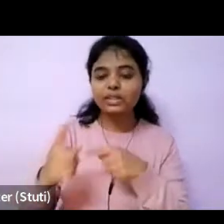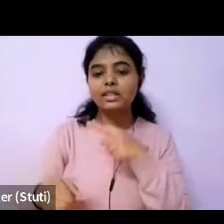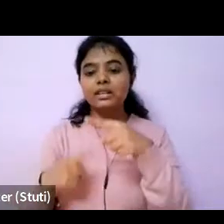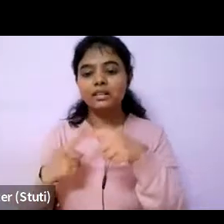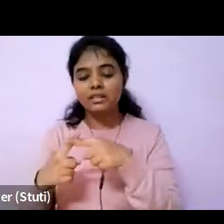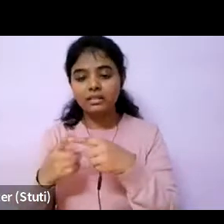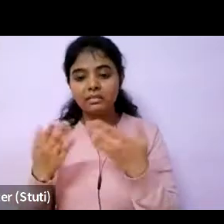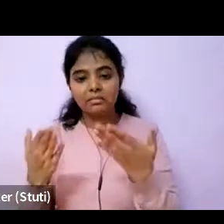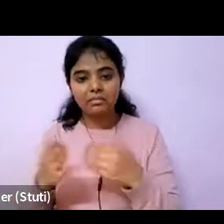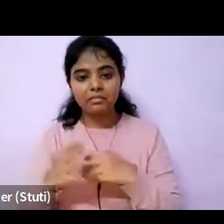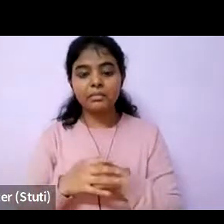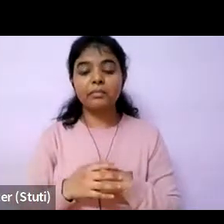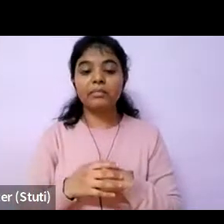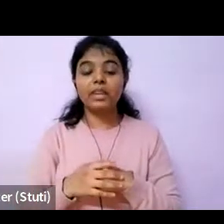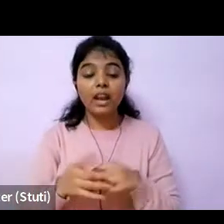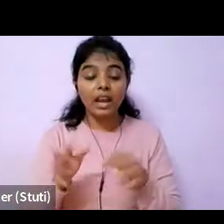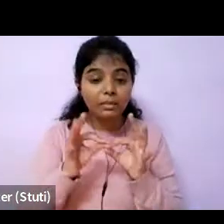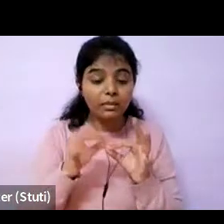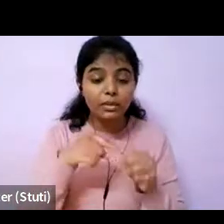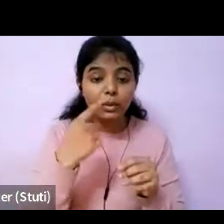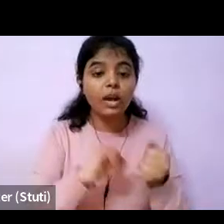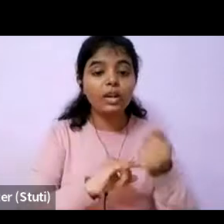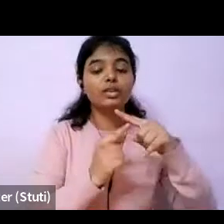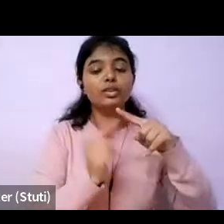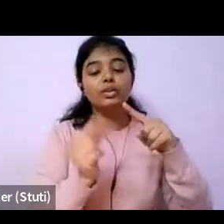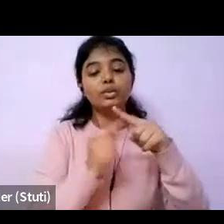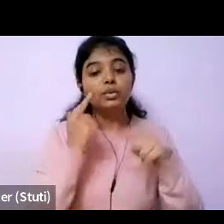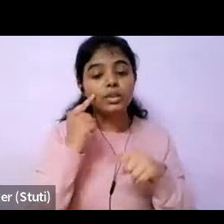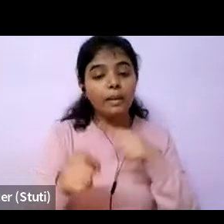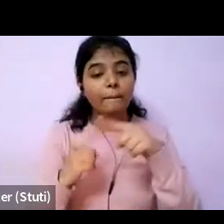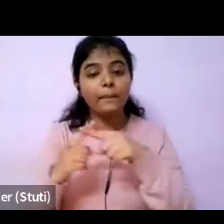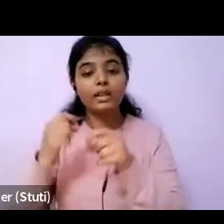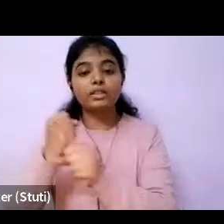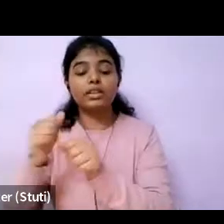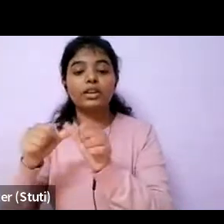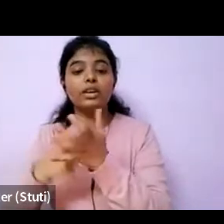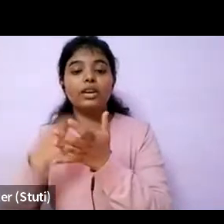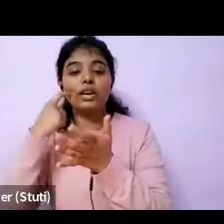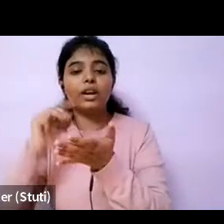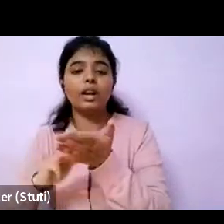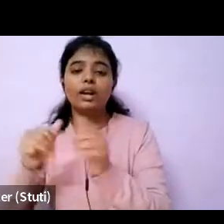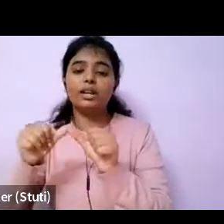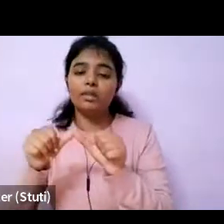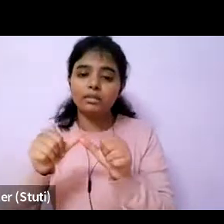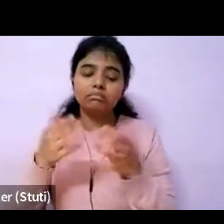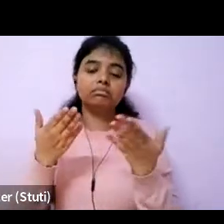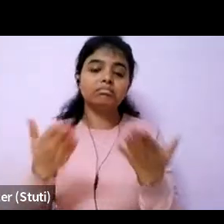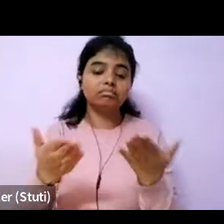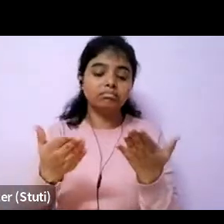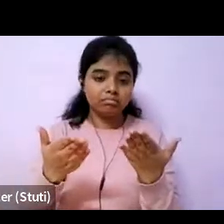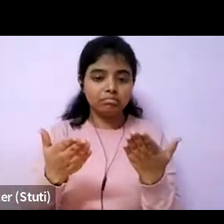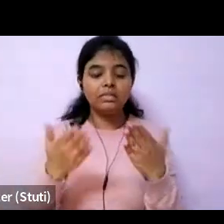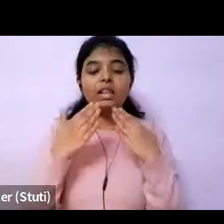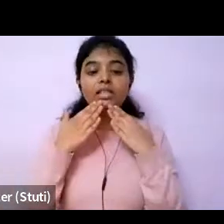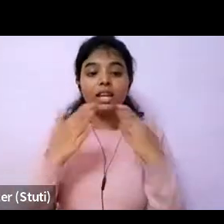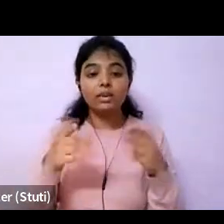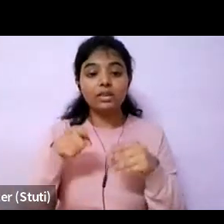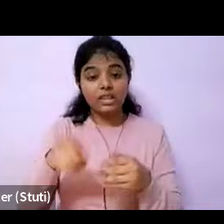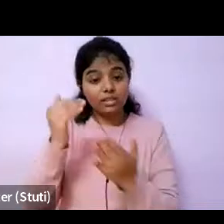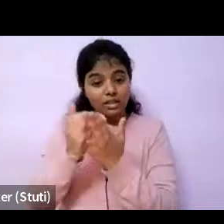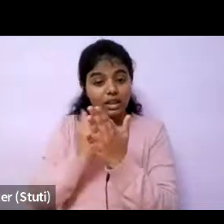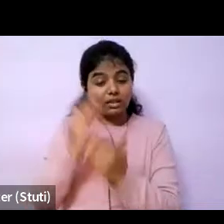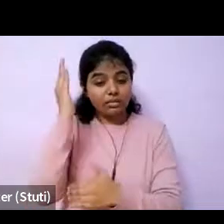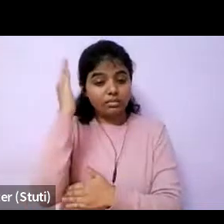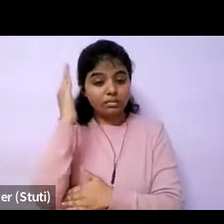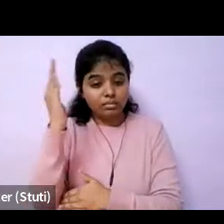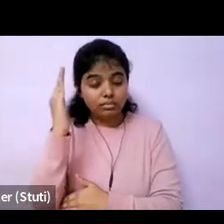course. Stuti and Garima, absolutely. And my apologies, Stuti and Garima, integral part of this session,